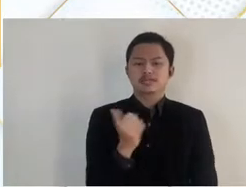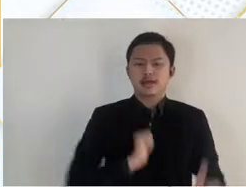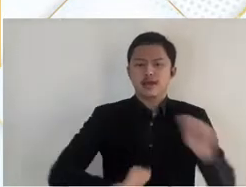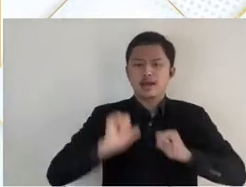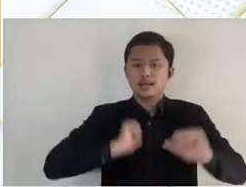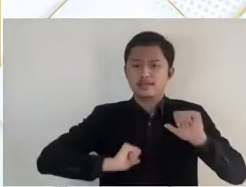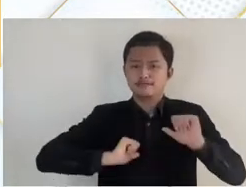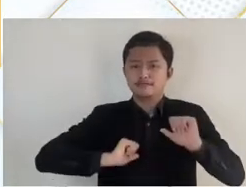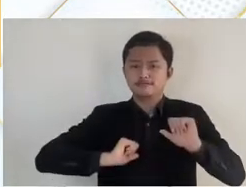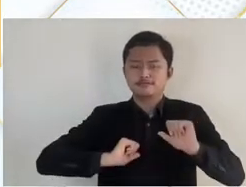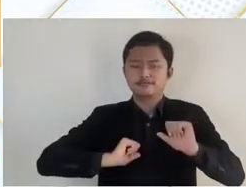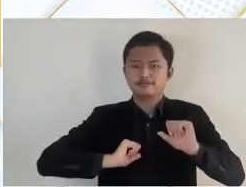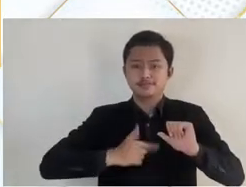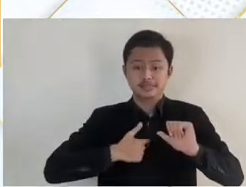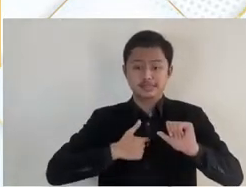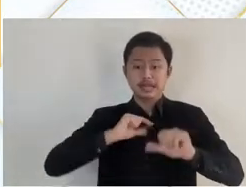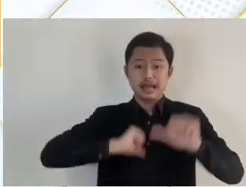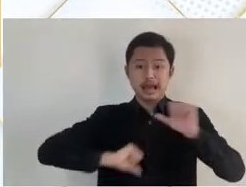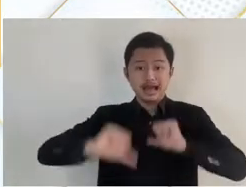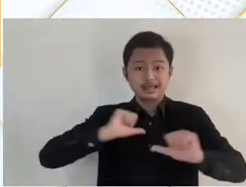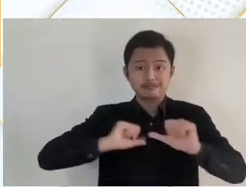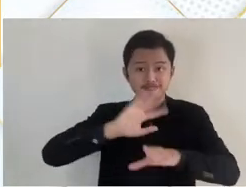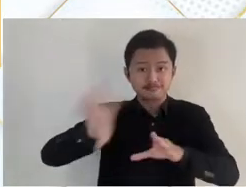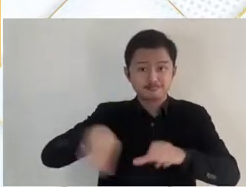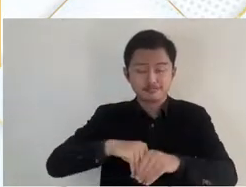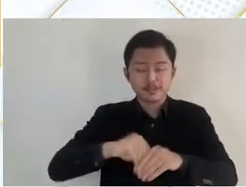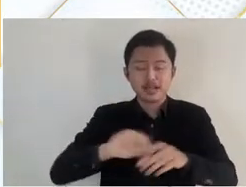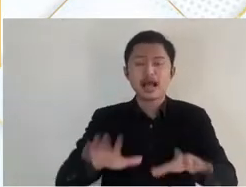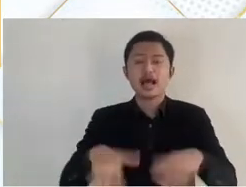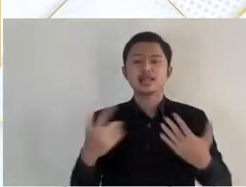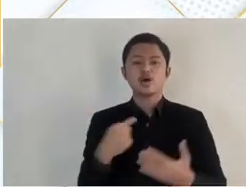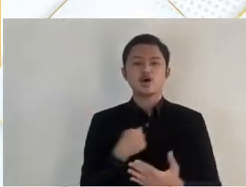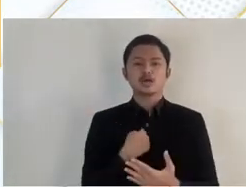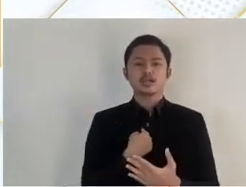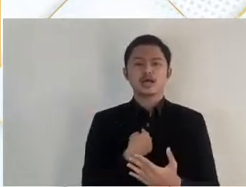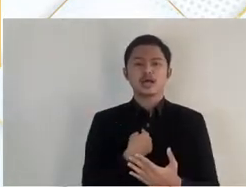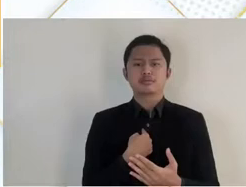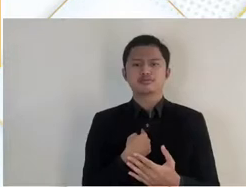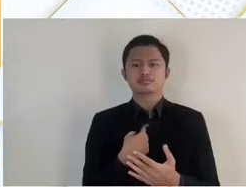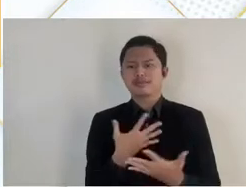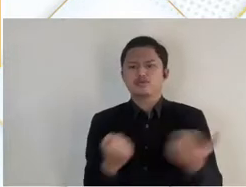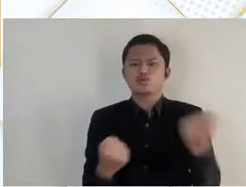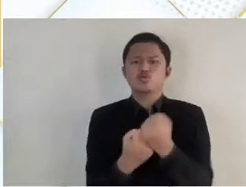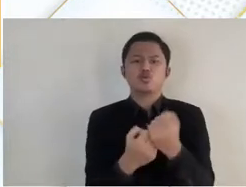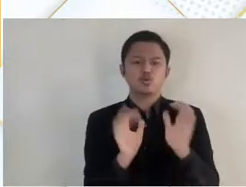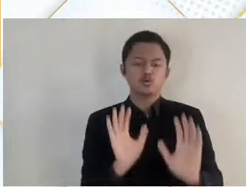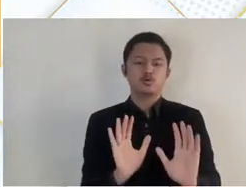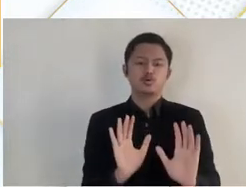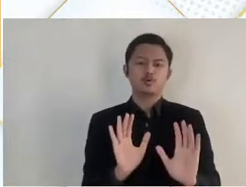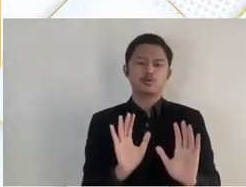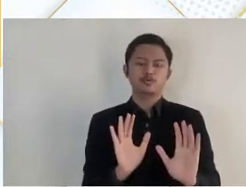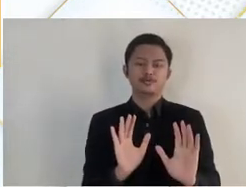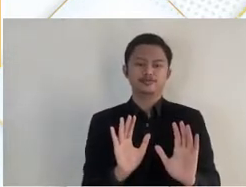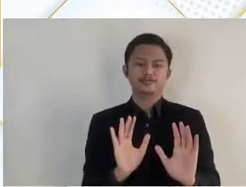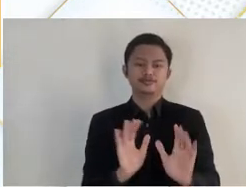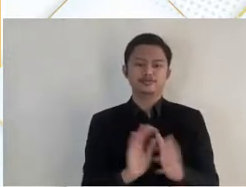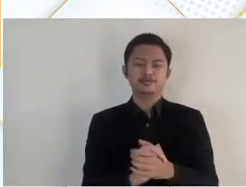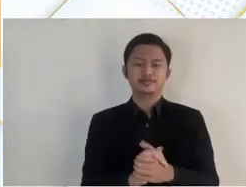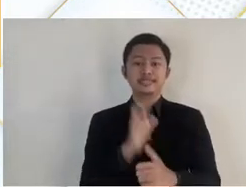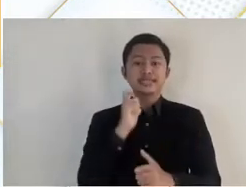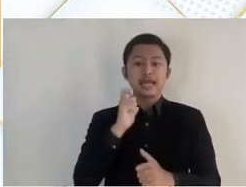participant, or we can be in a supporting role. in an active being an